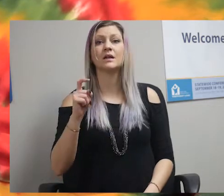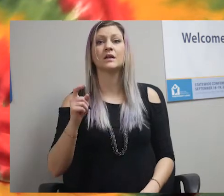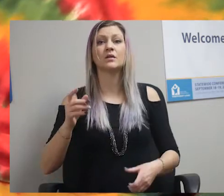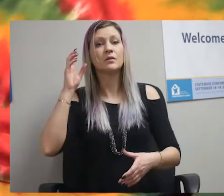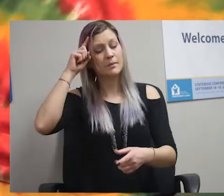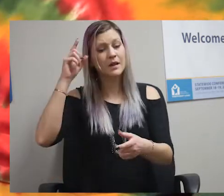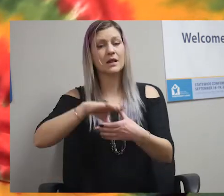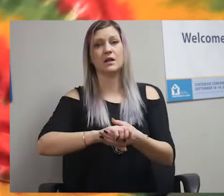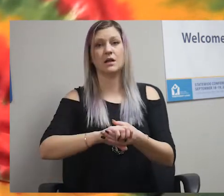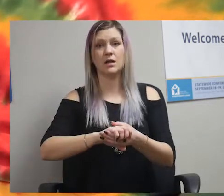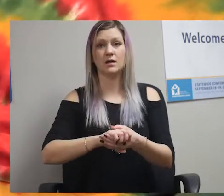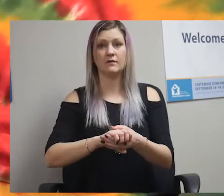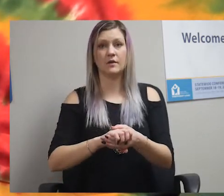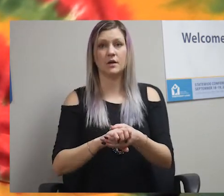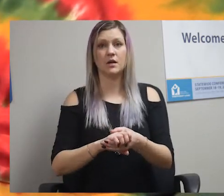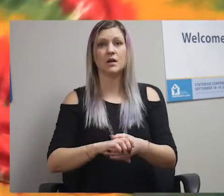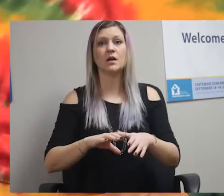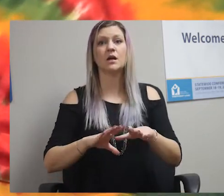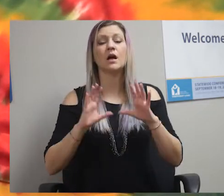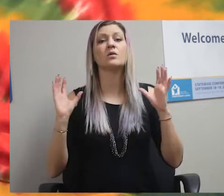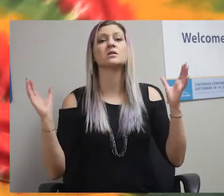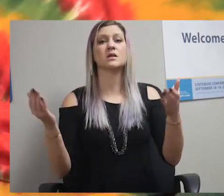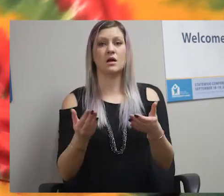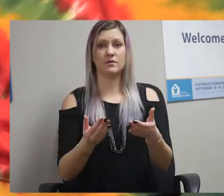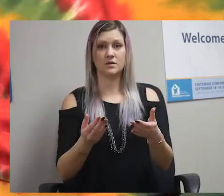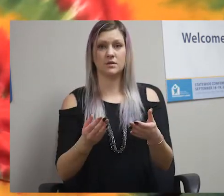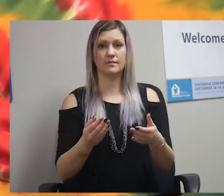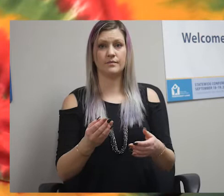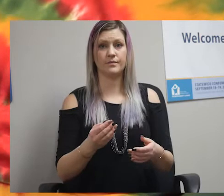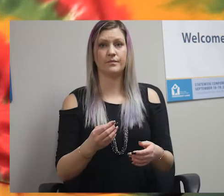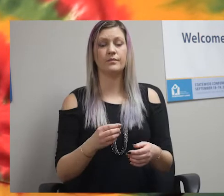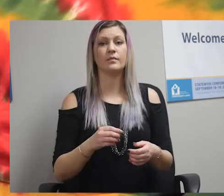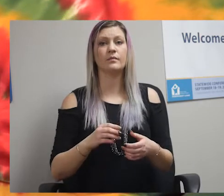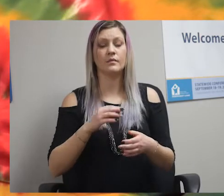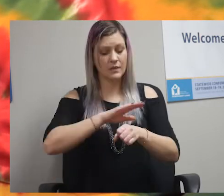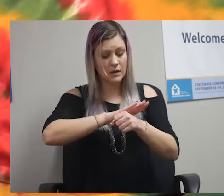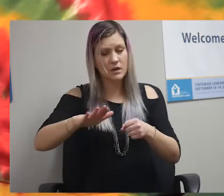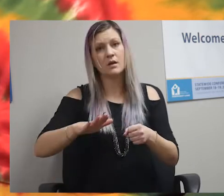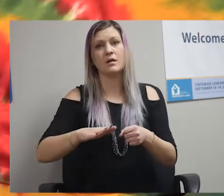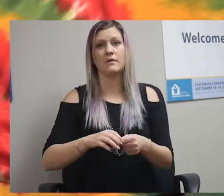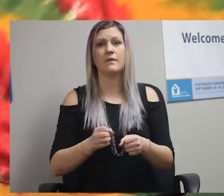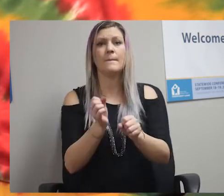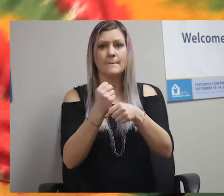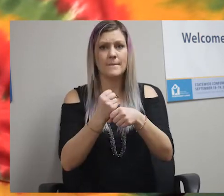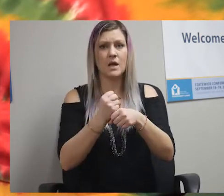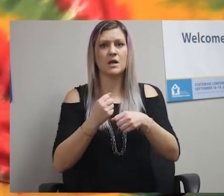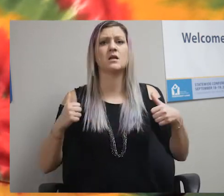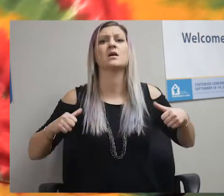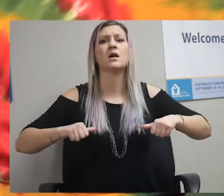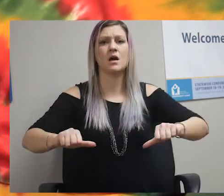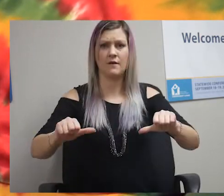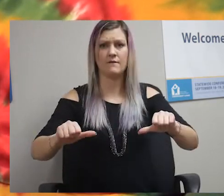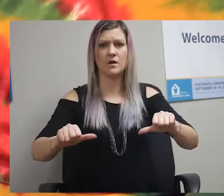no matter how young or old we are. We need to believe in ourselves enough to make the effort,